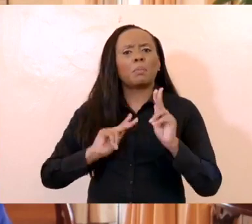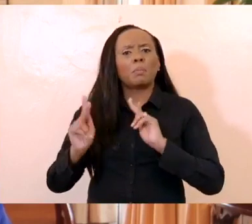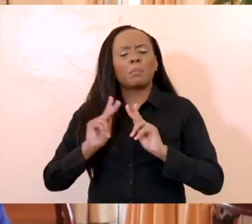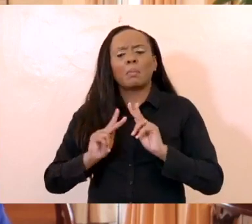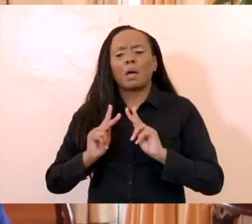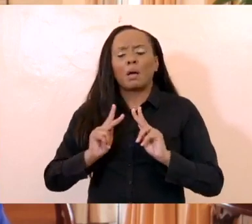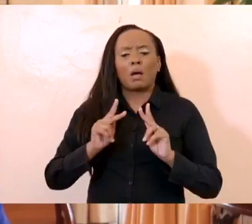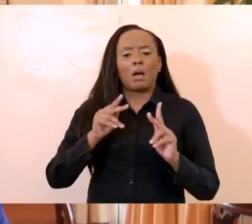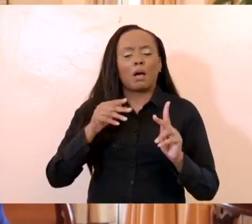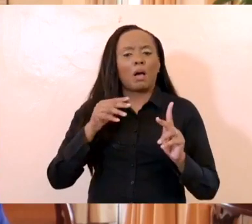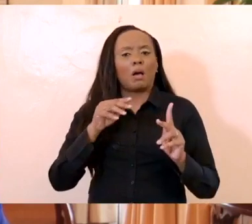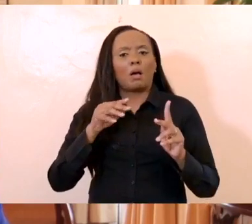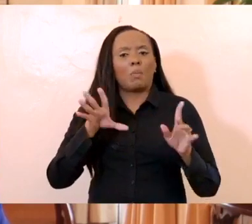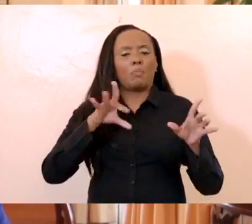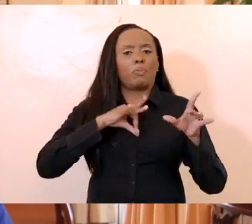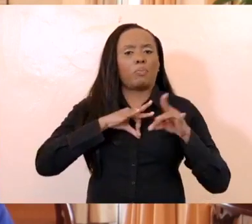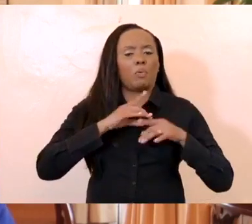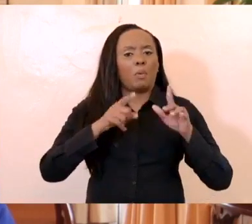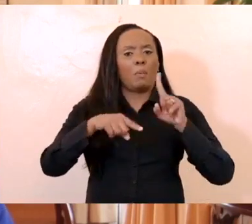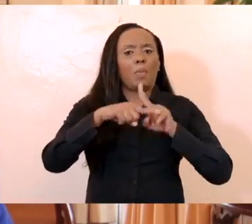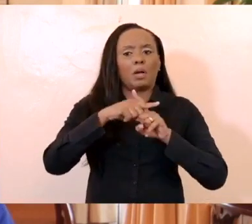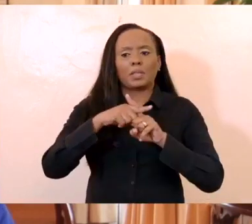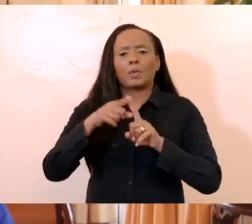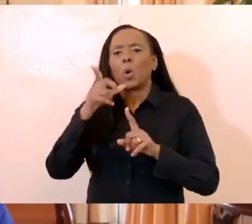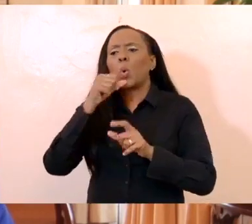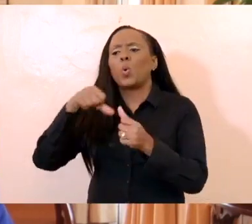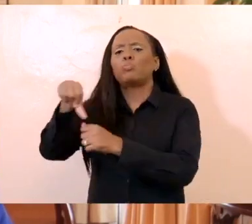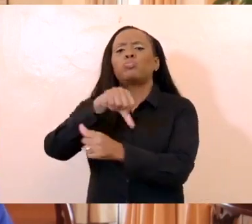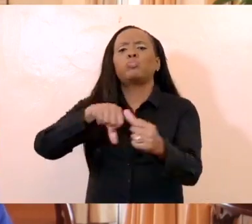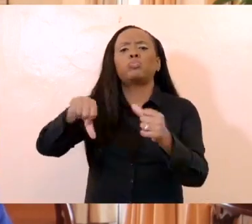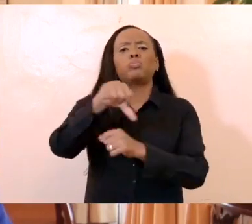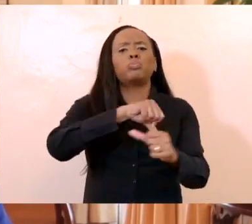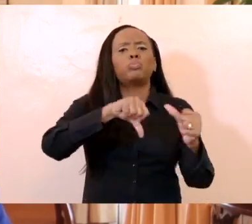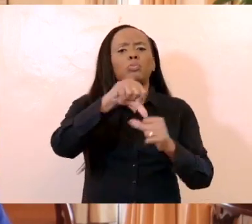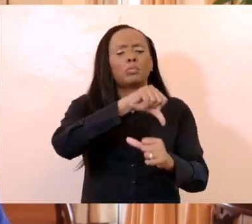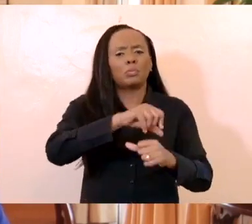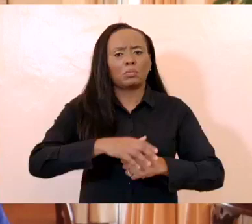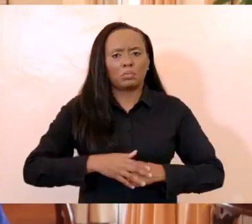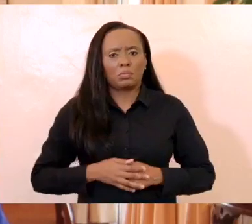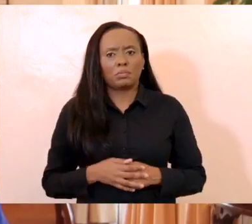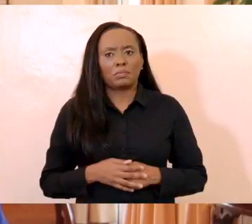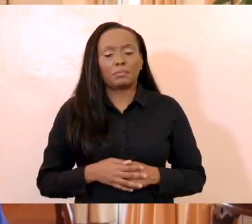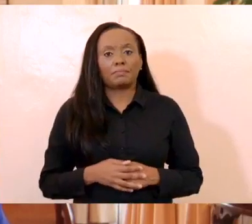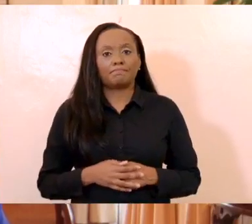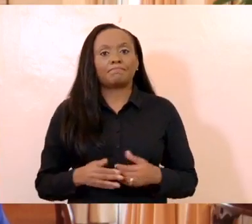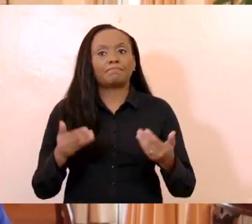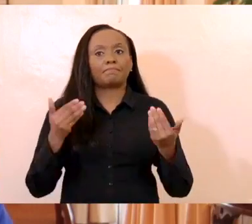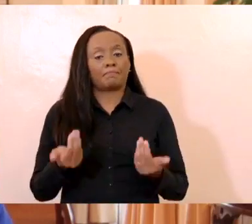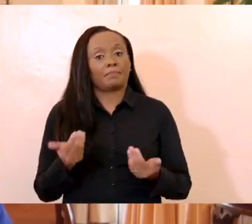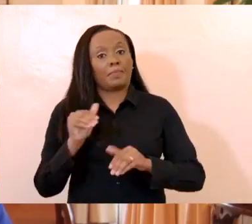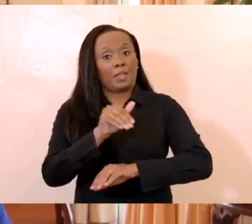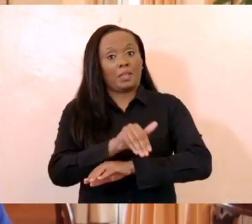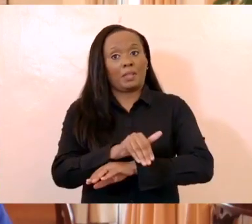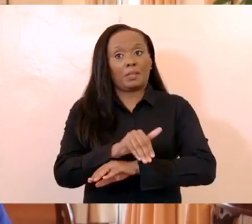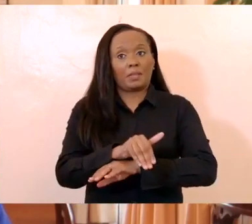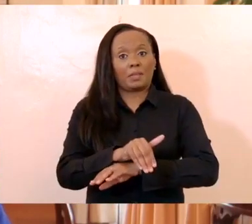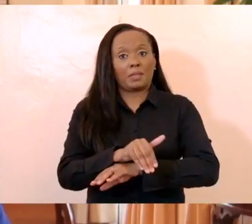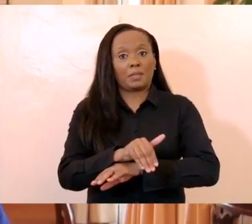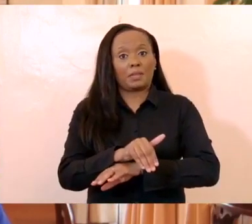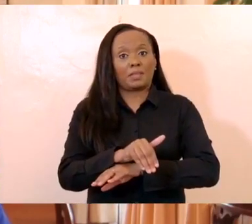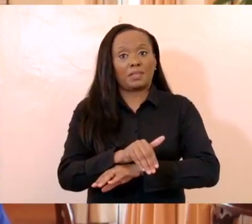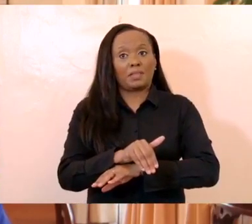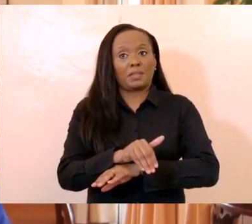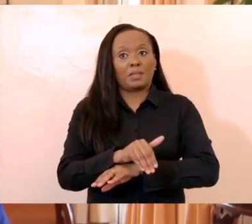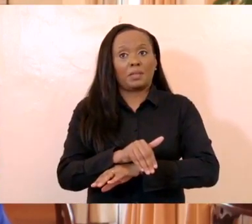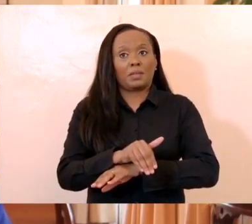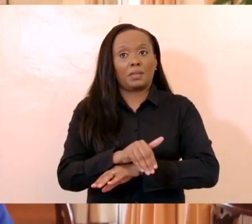us major policy announcements. Now, this press conference this evening is one in a